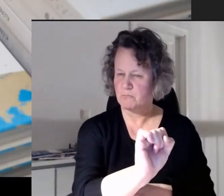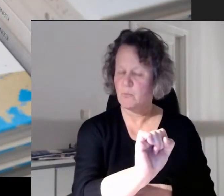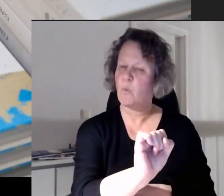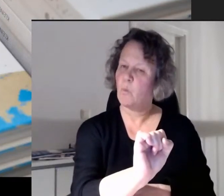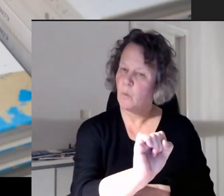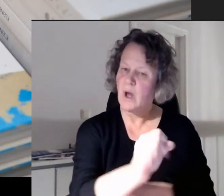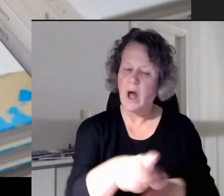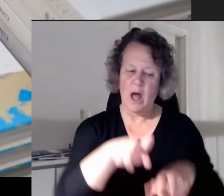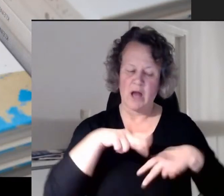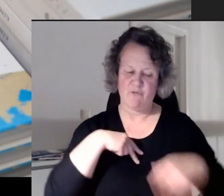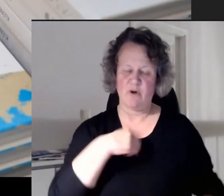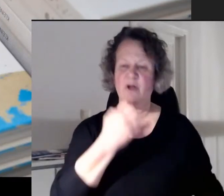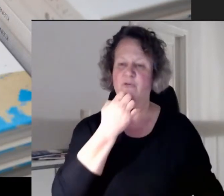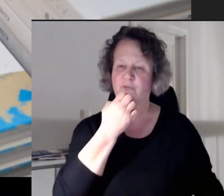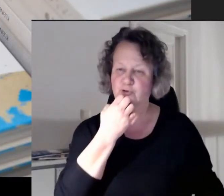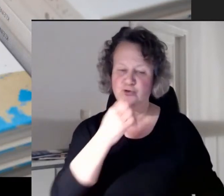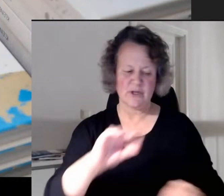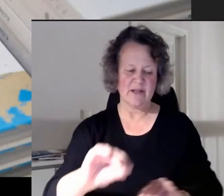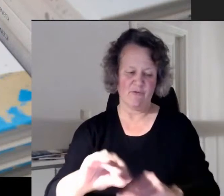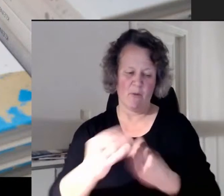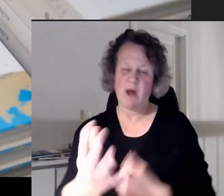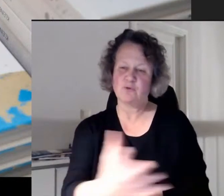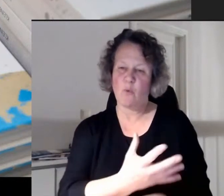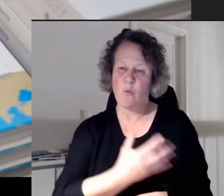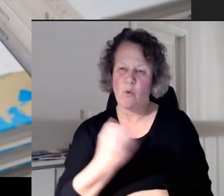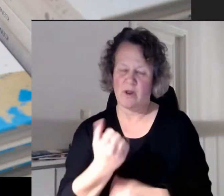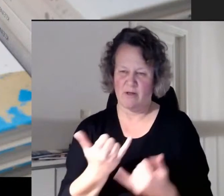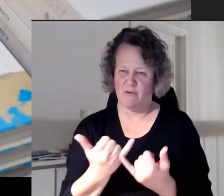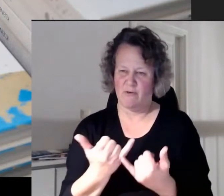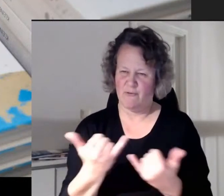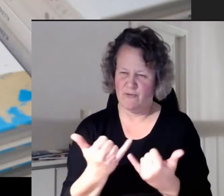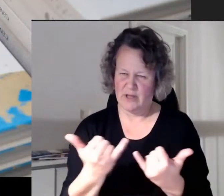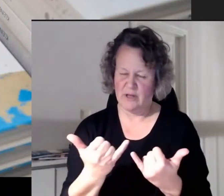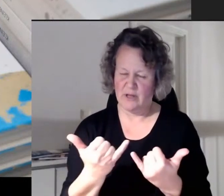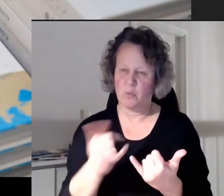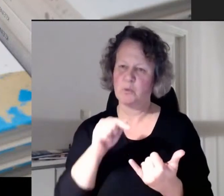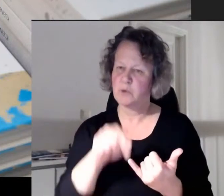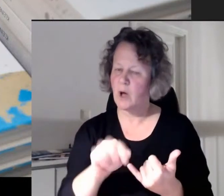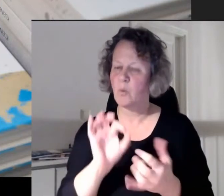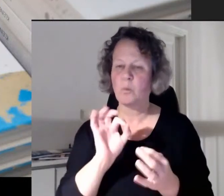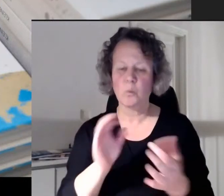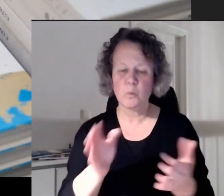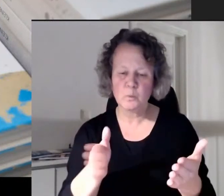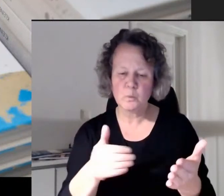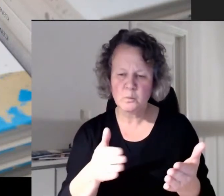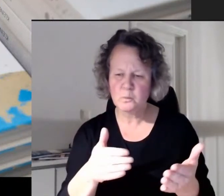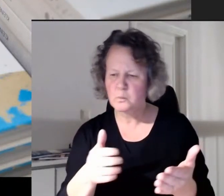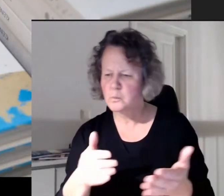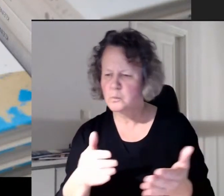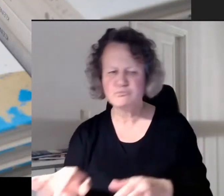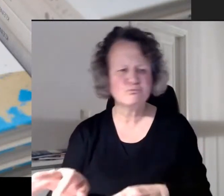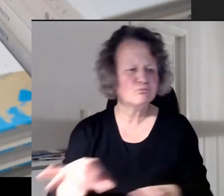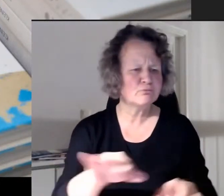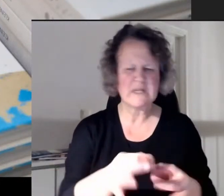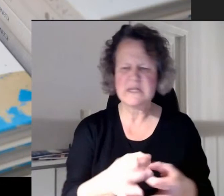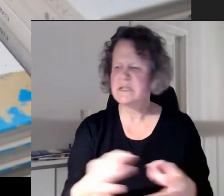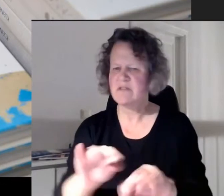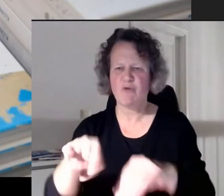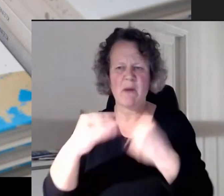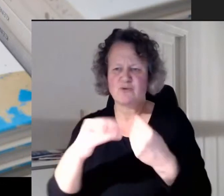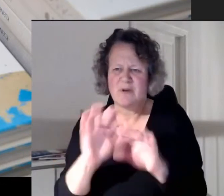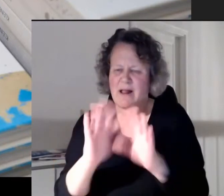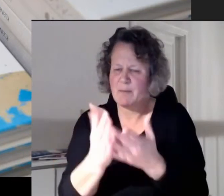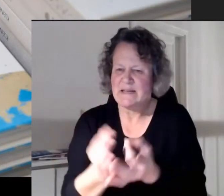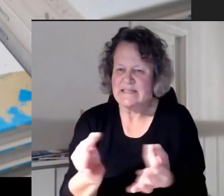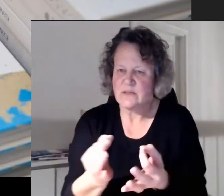this book? That was our question. We wanted to be informed about the climate change and their motivation. And we found a good directory, and they